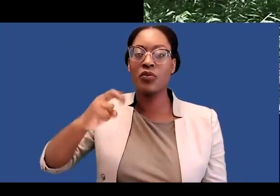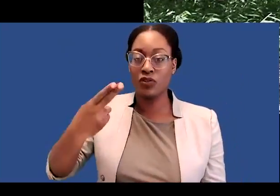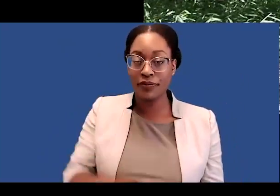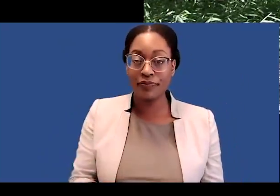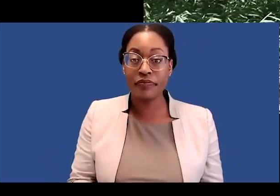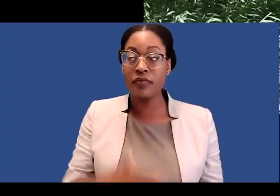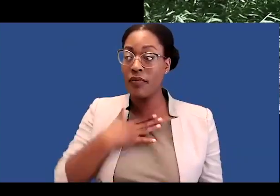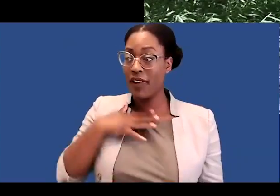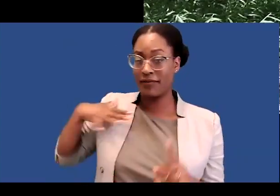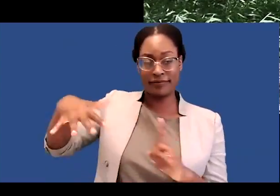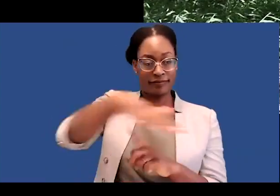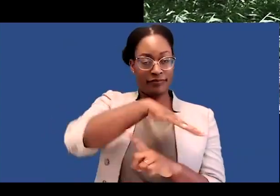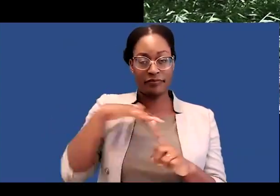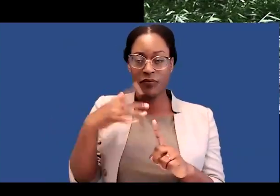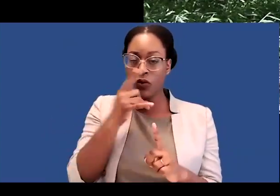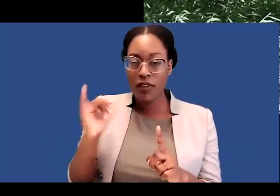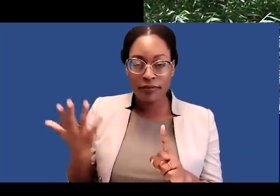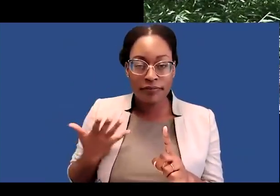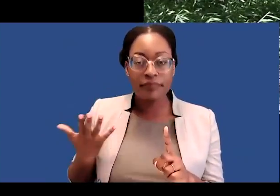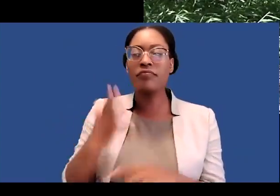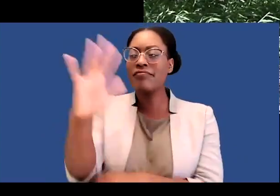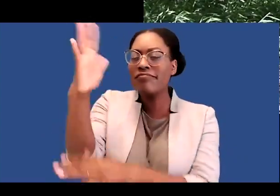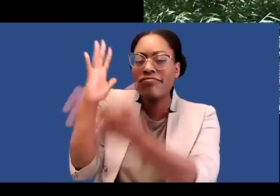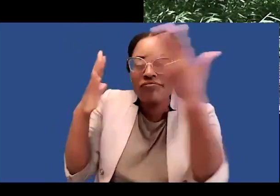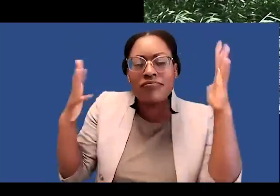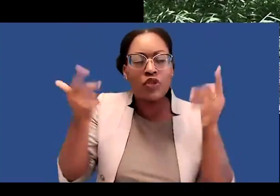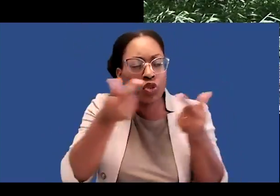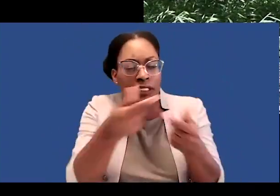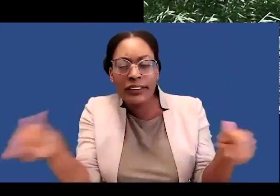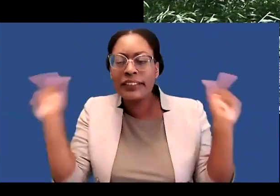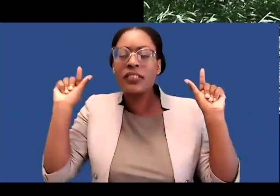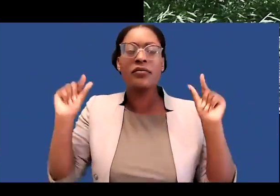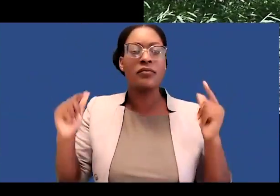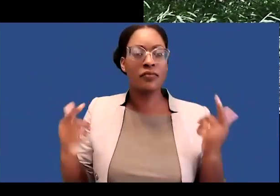dappled sunlight. I am barefoot on a maroon mat